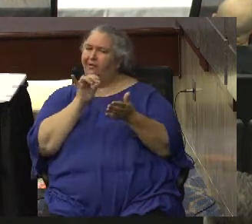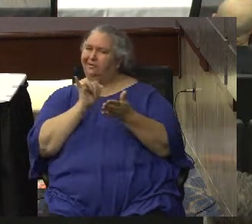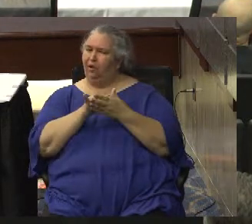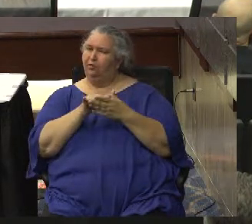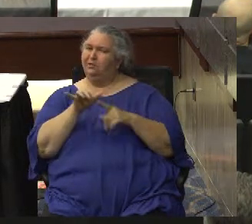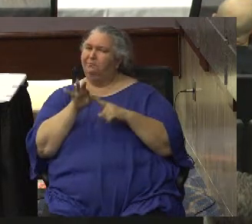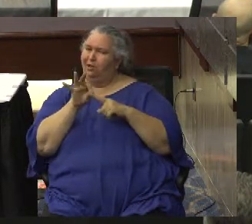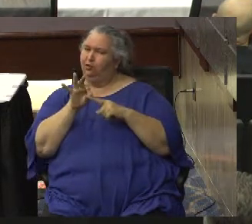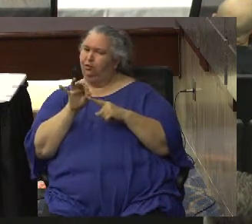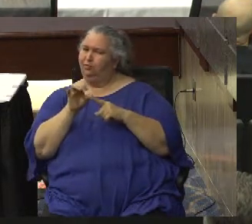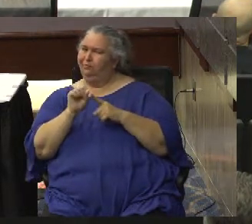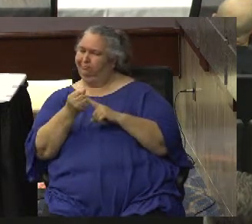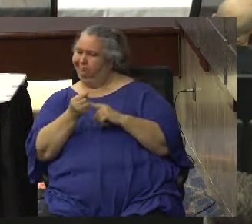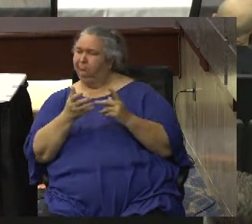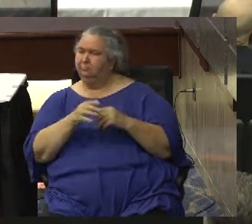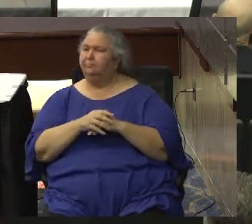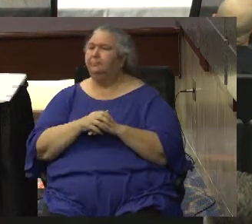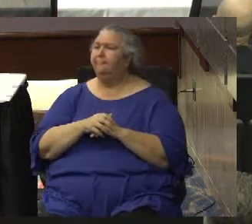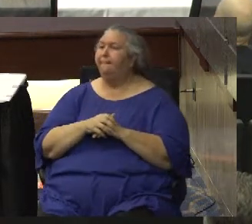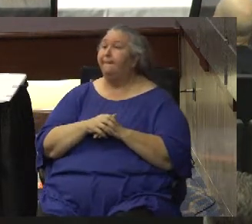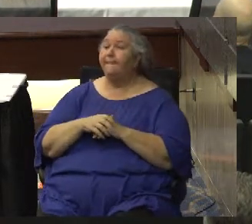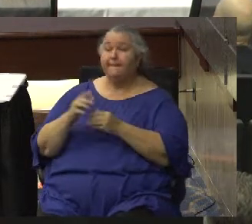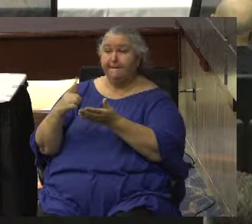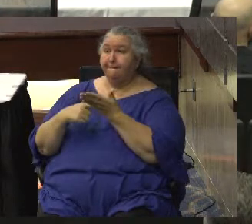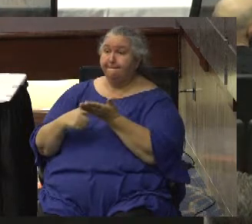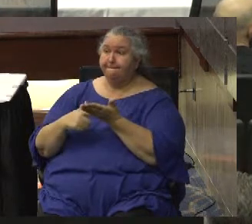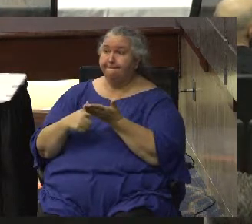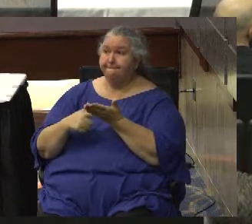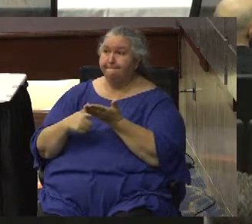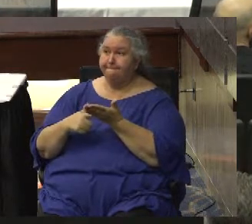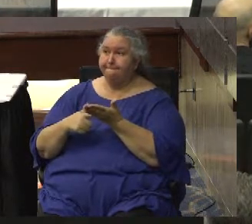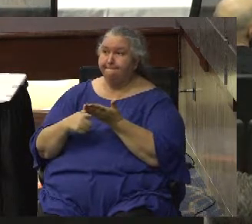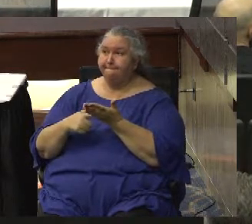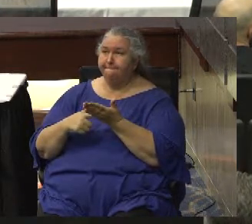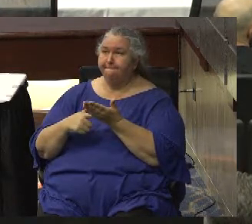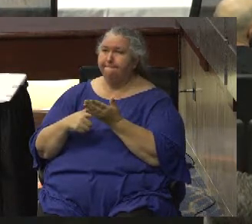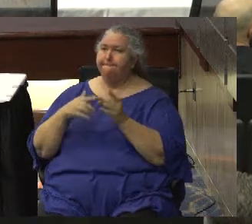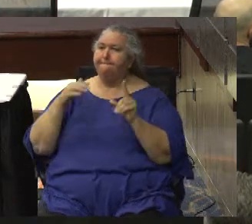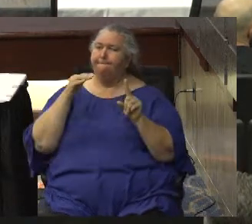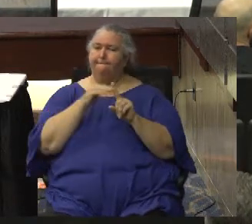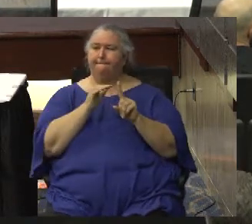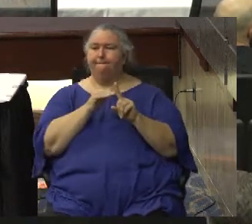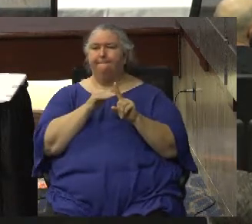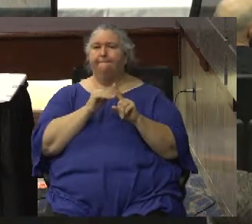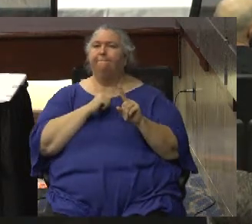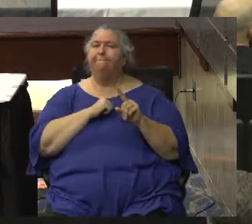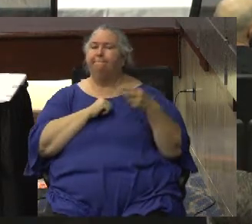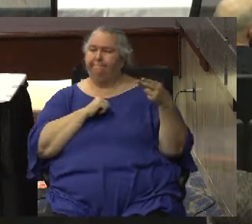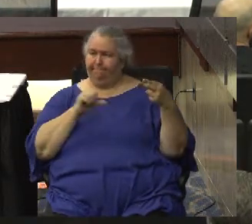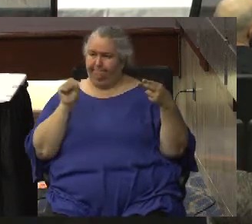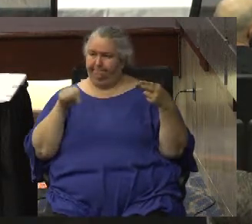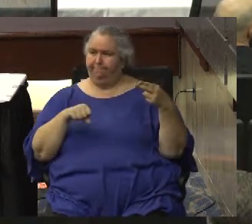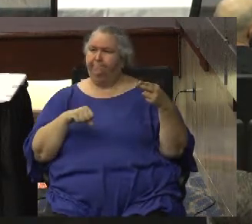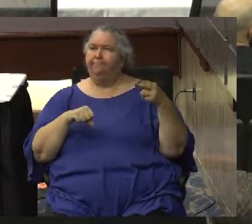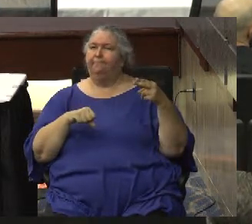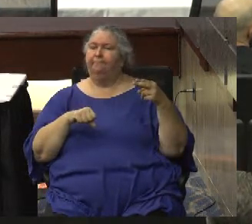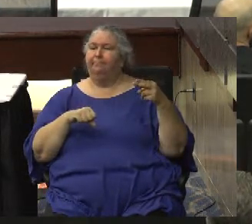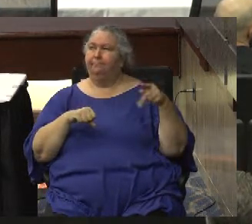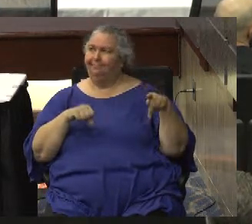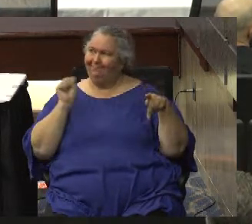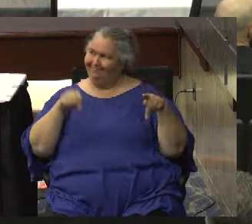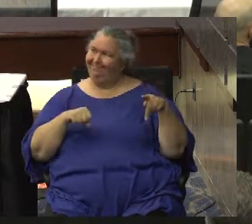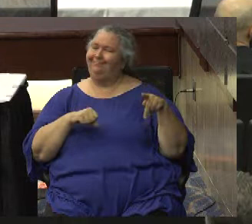Second. Any discussion? Please poll the council. Holmes, Aye. Palmer, Aye.